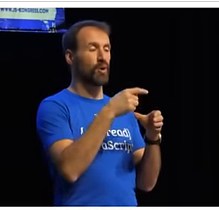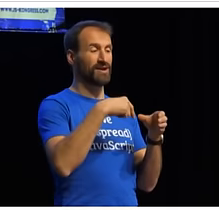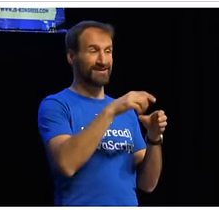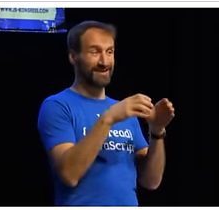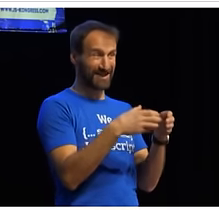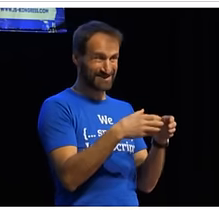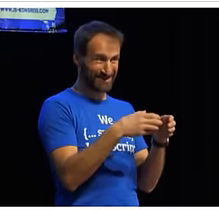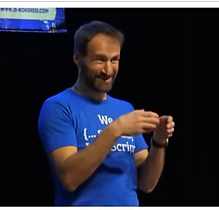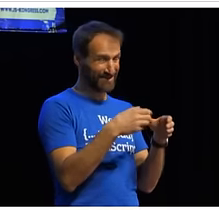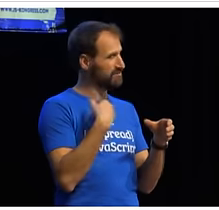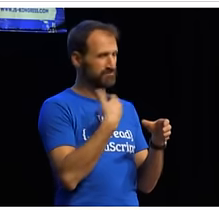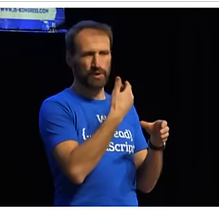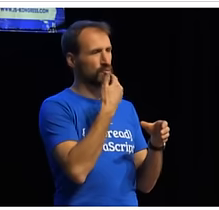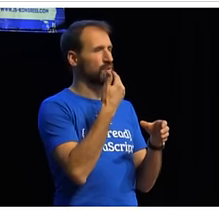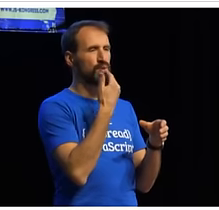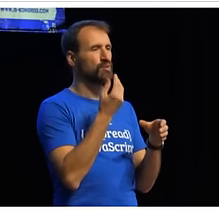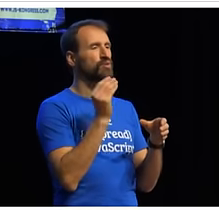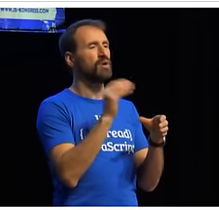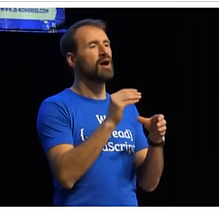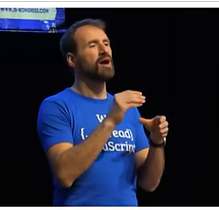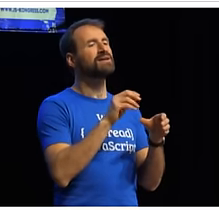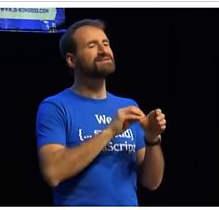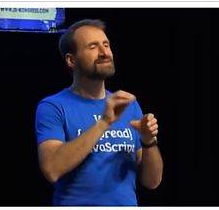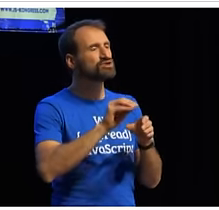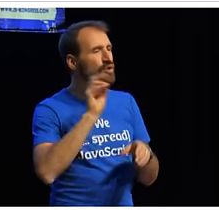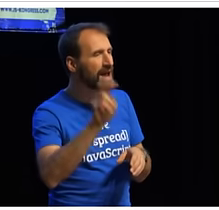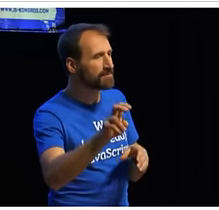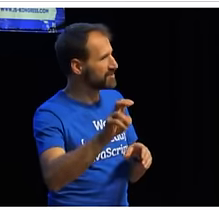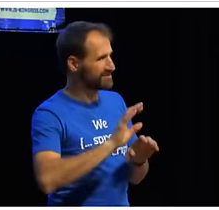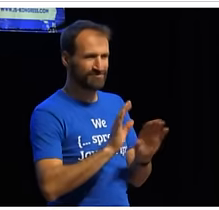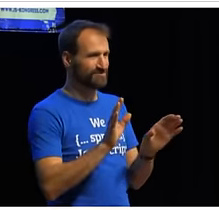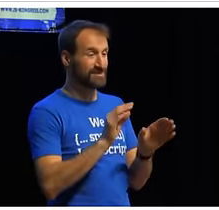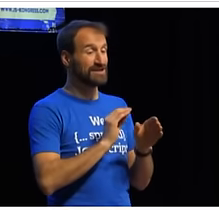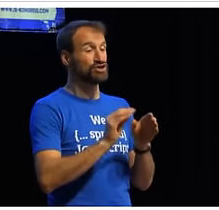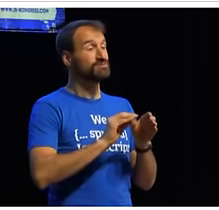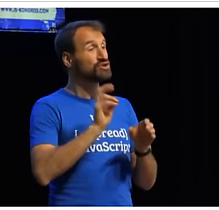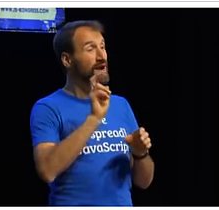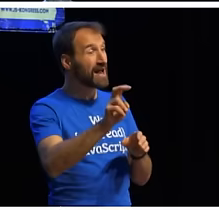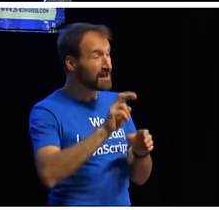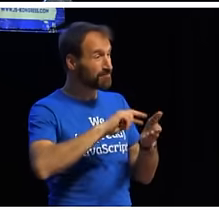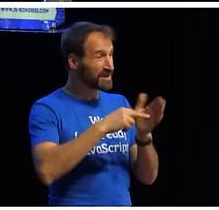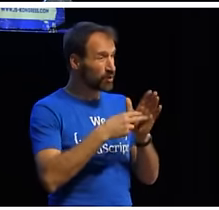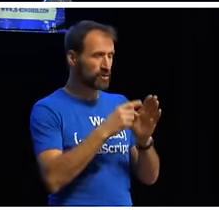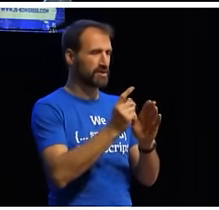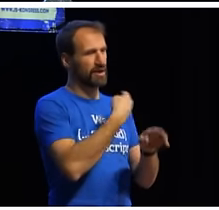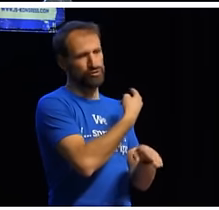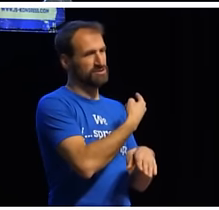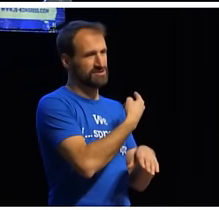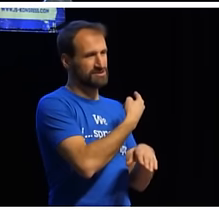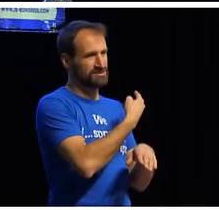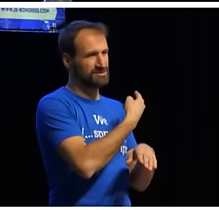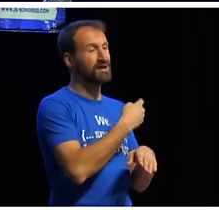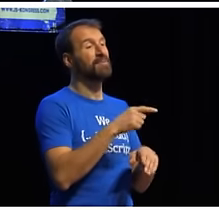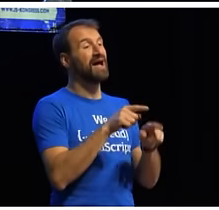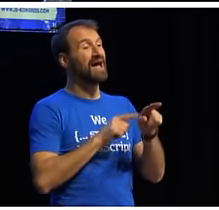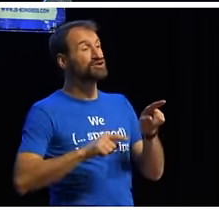So we can remove this subscribe method And the async pipe handles this